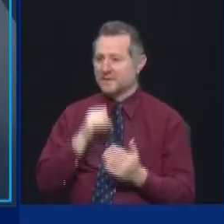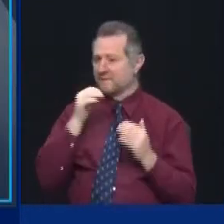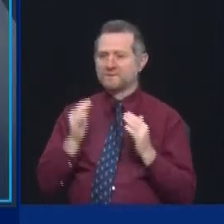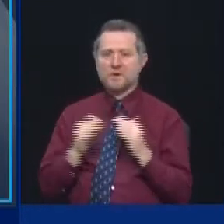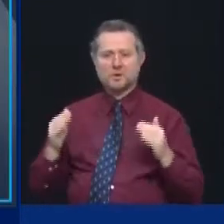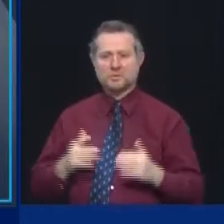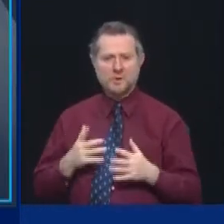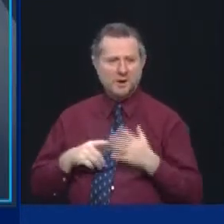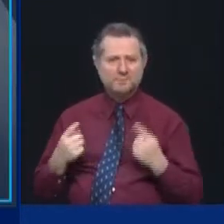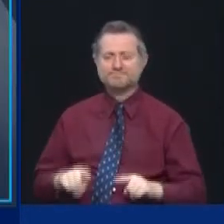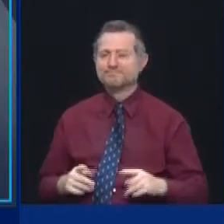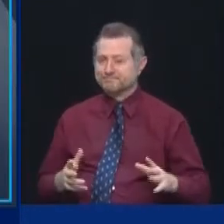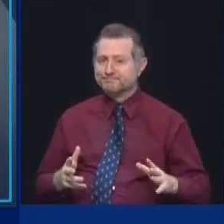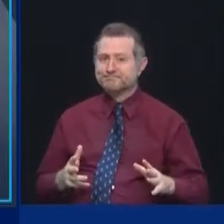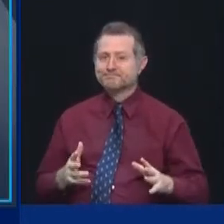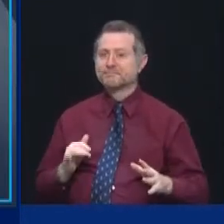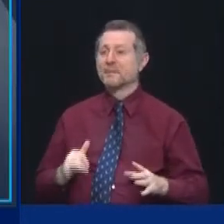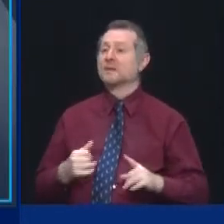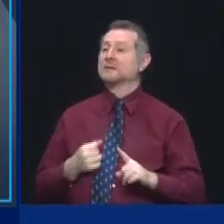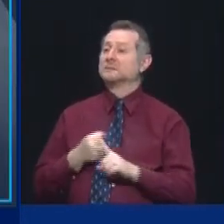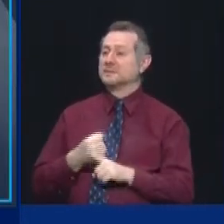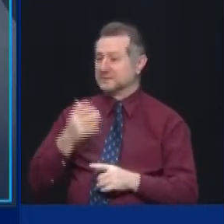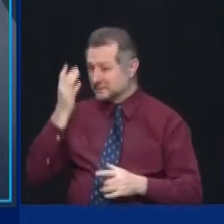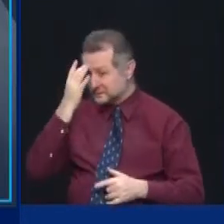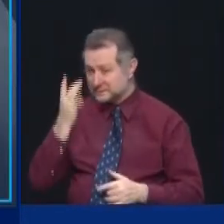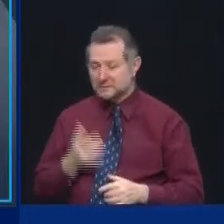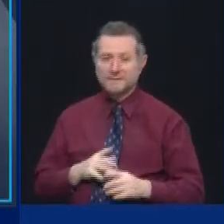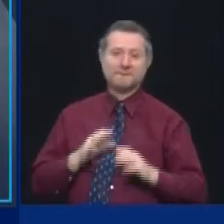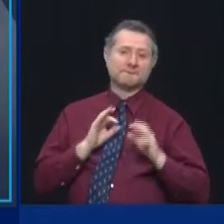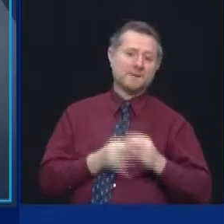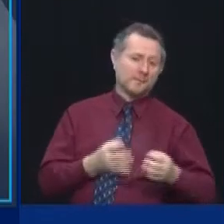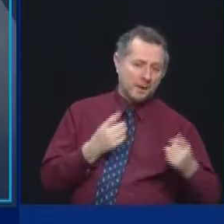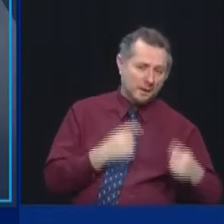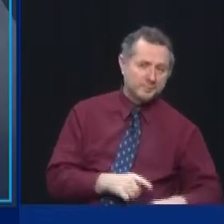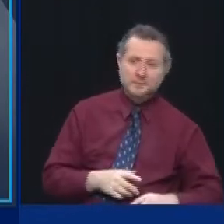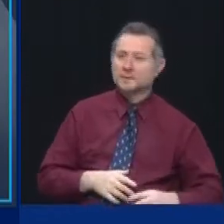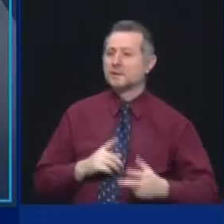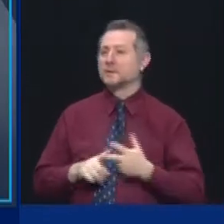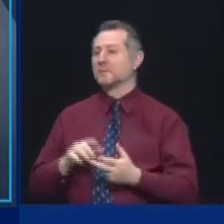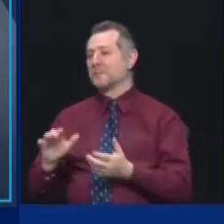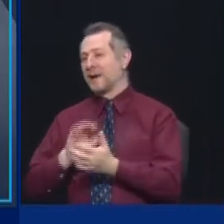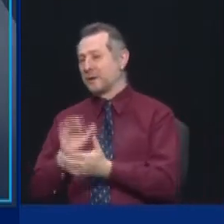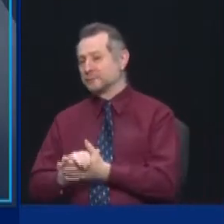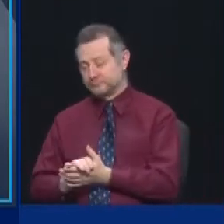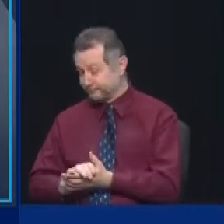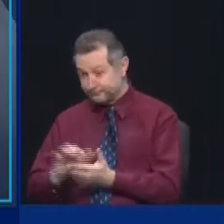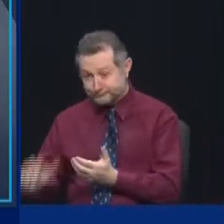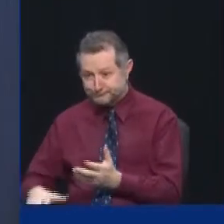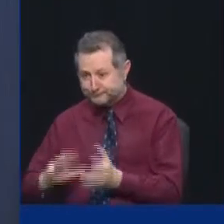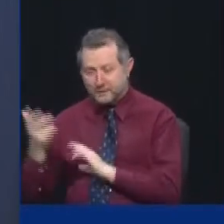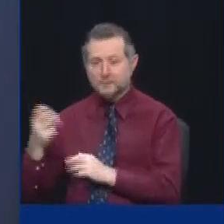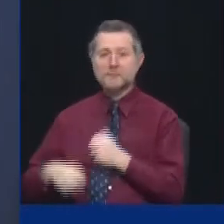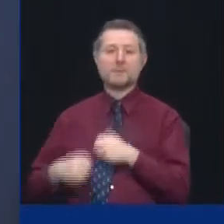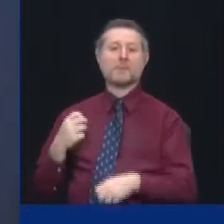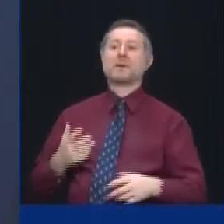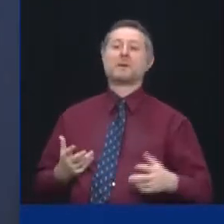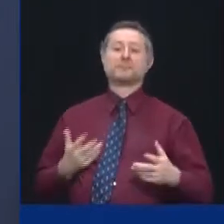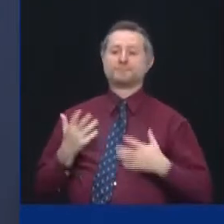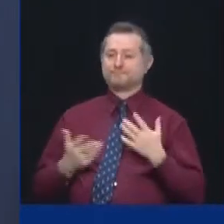while it did phenomenal things for New York City, this convention center also created traffic for the